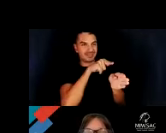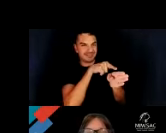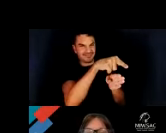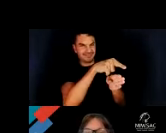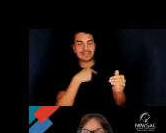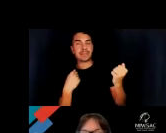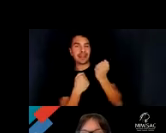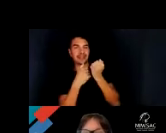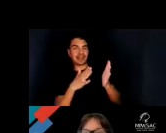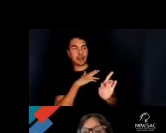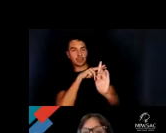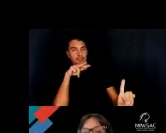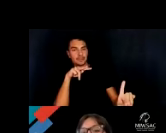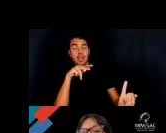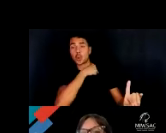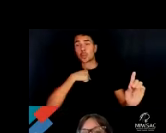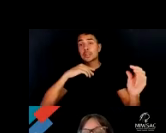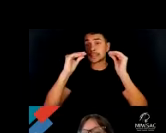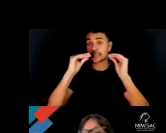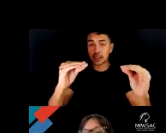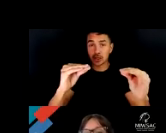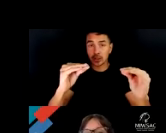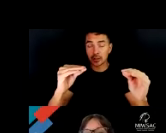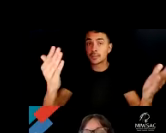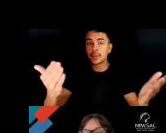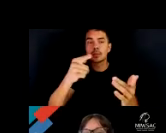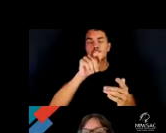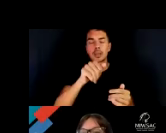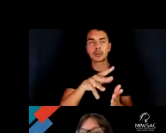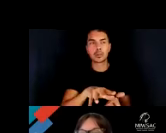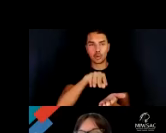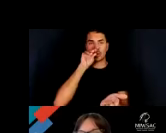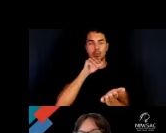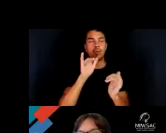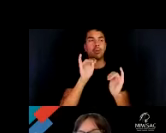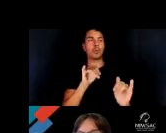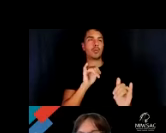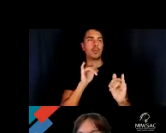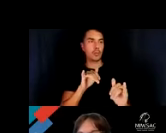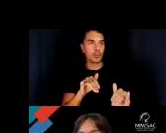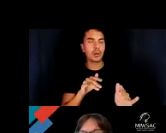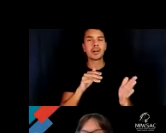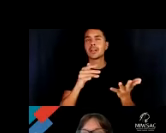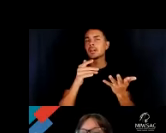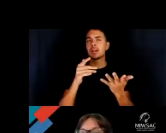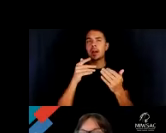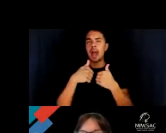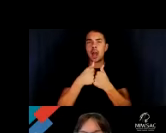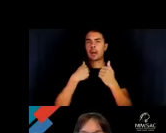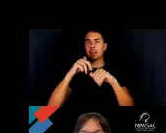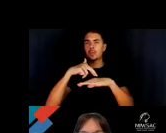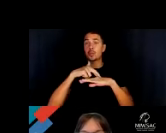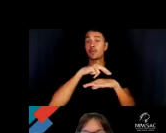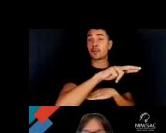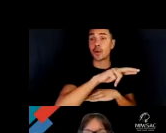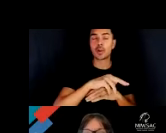can use it to maybe help inform places that you might make referrals to, be thinking about folks